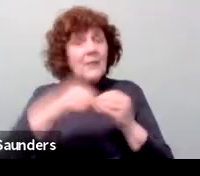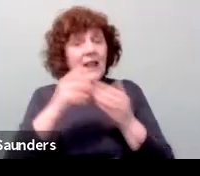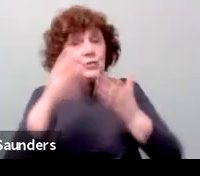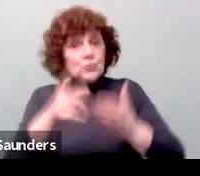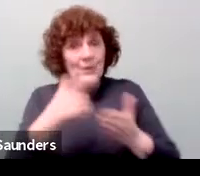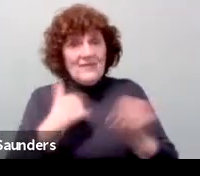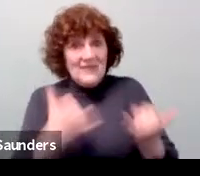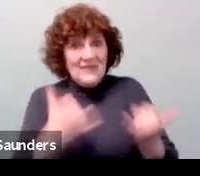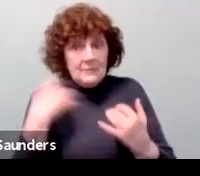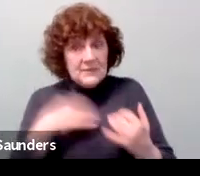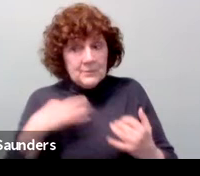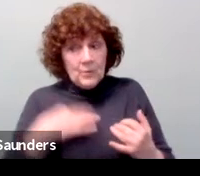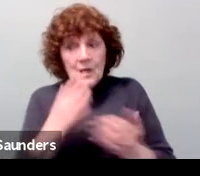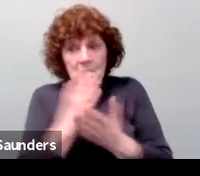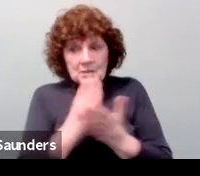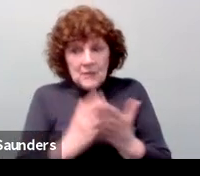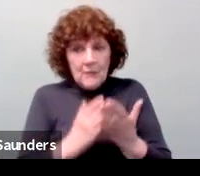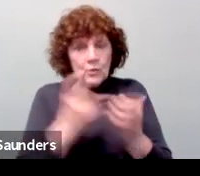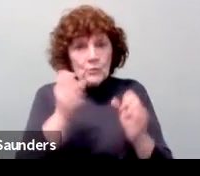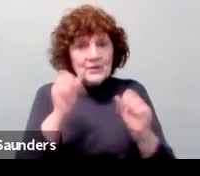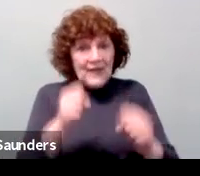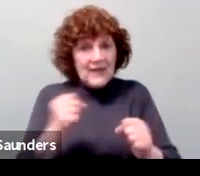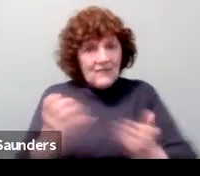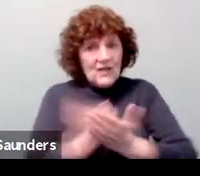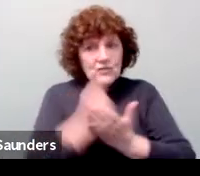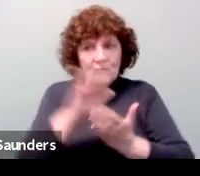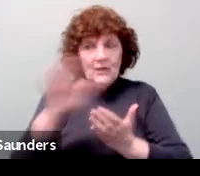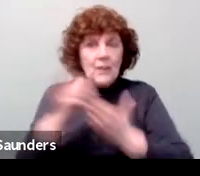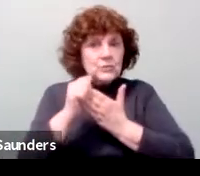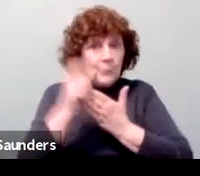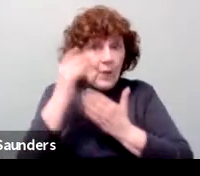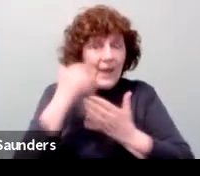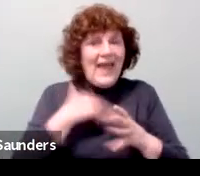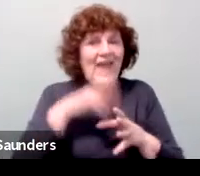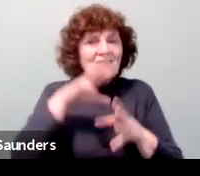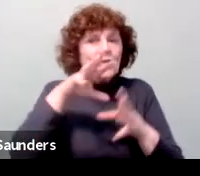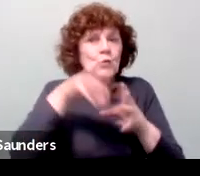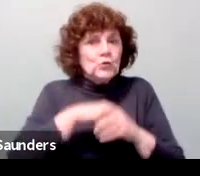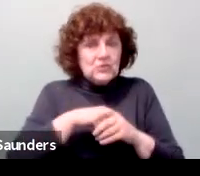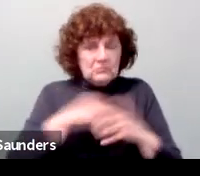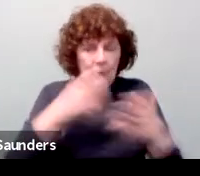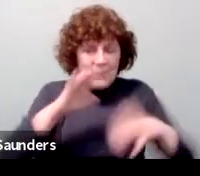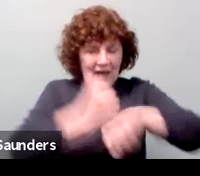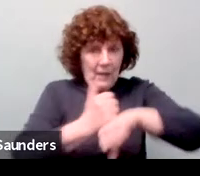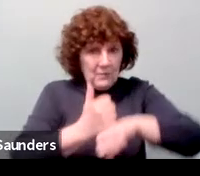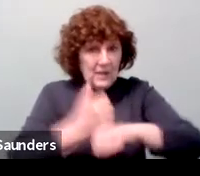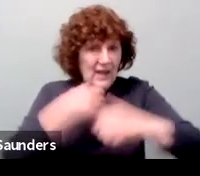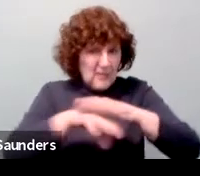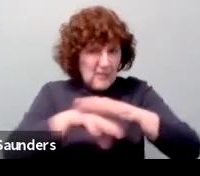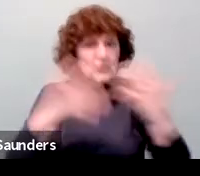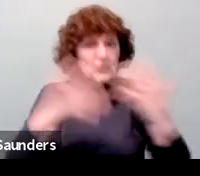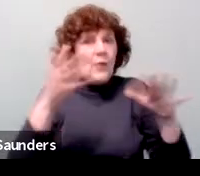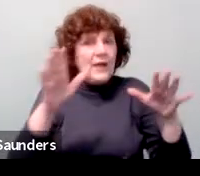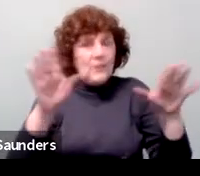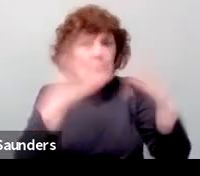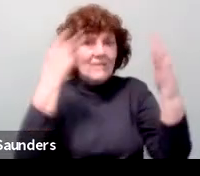you do get access to because of inclusion that has been made, because of access that has been done, and some